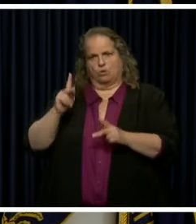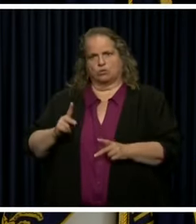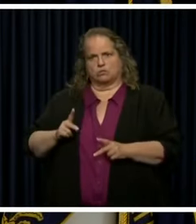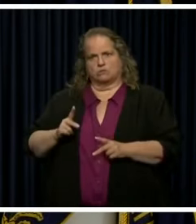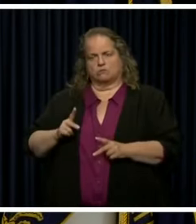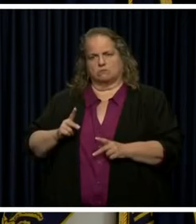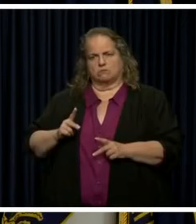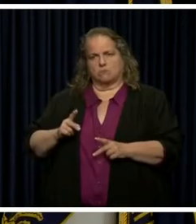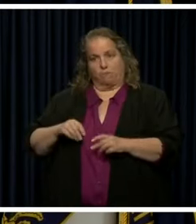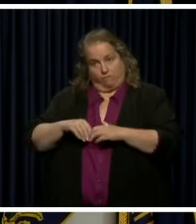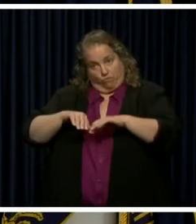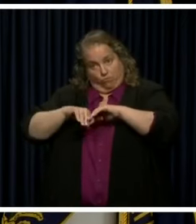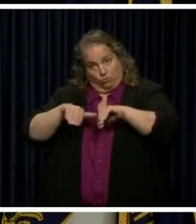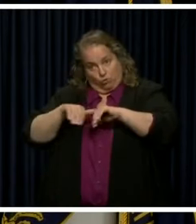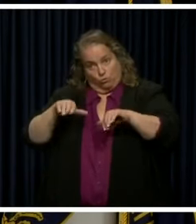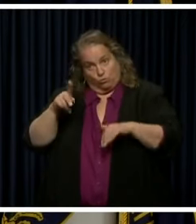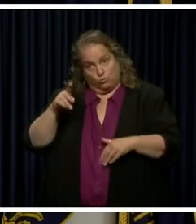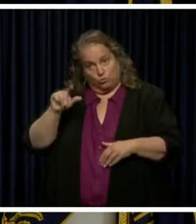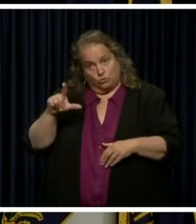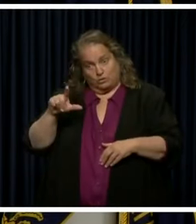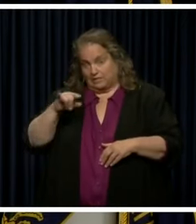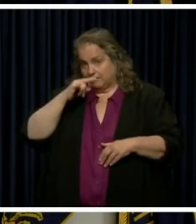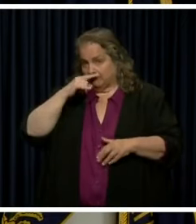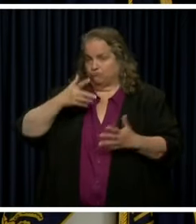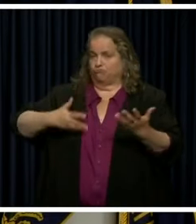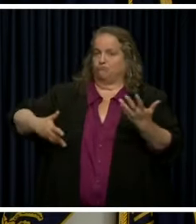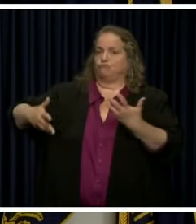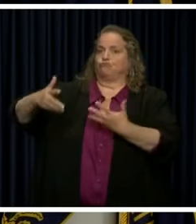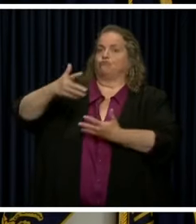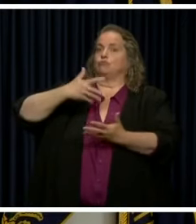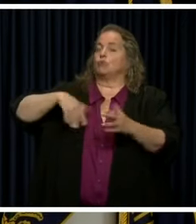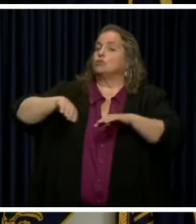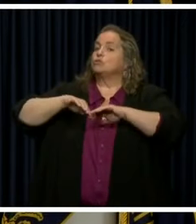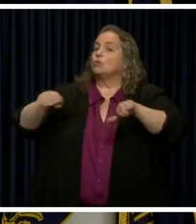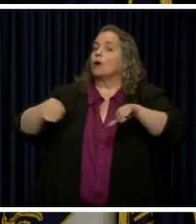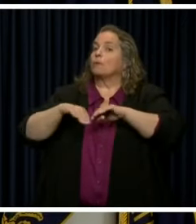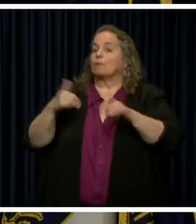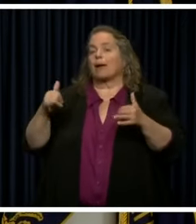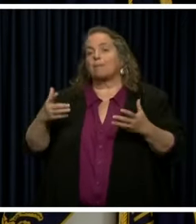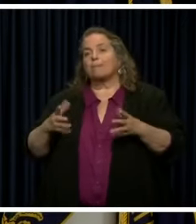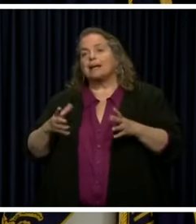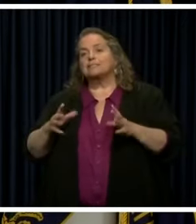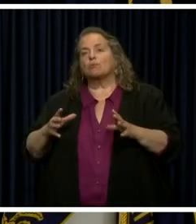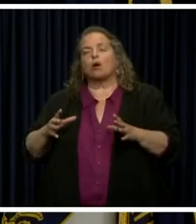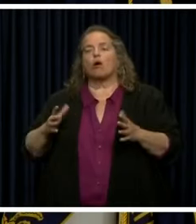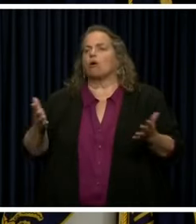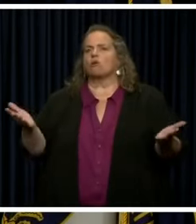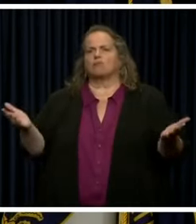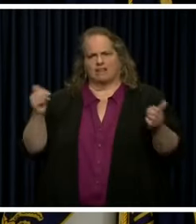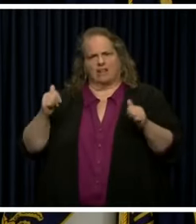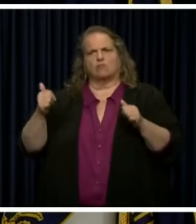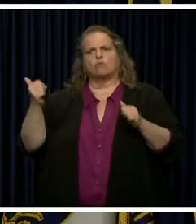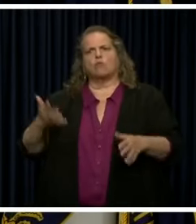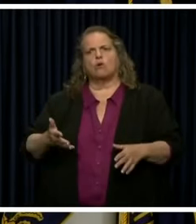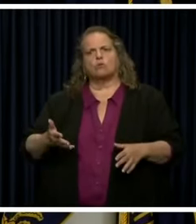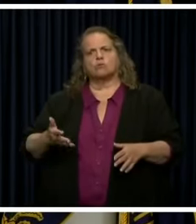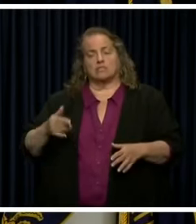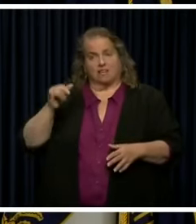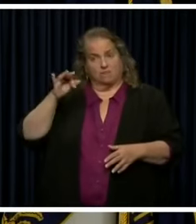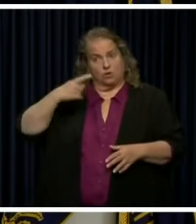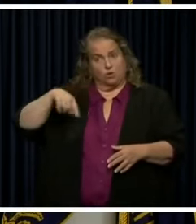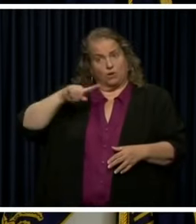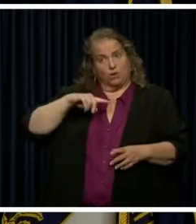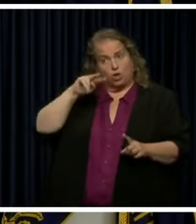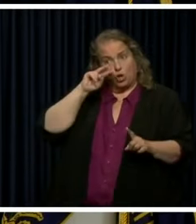or commercial pool, of kids hanging out, swimming, playing basketball, or the rest can cause this. And if we were